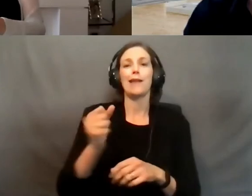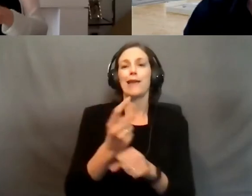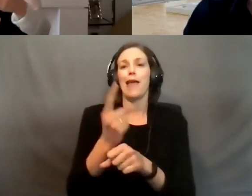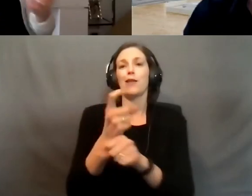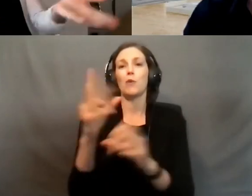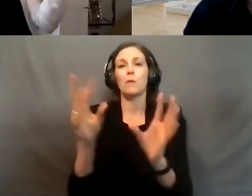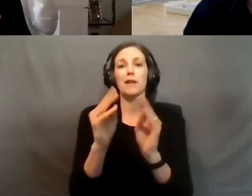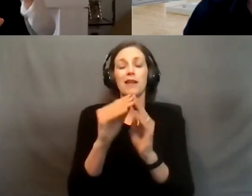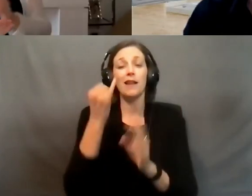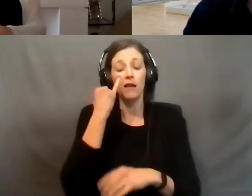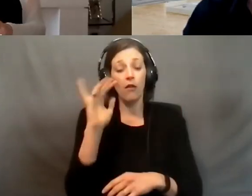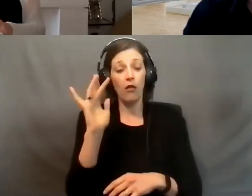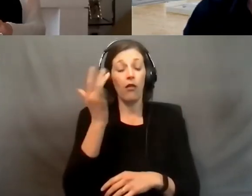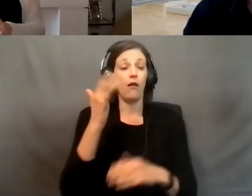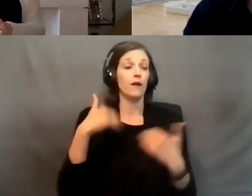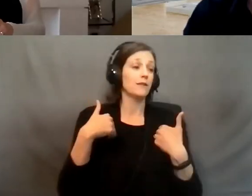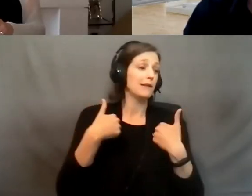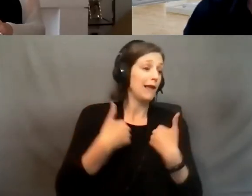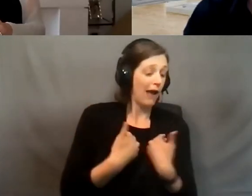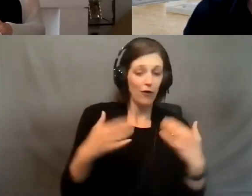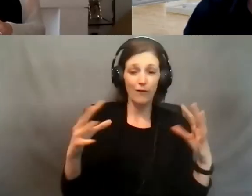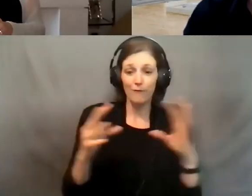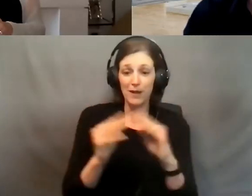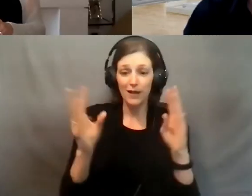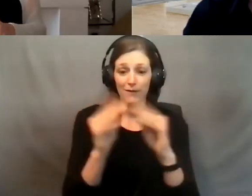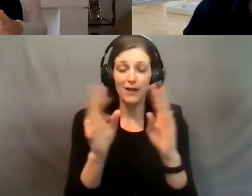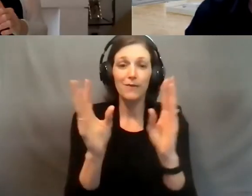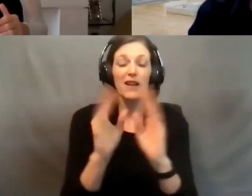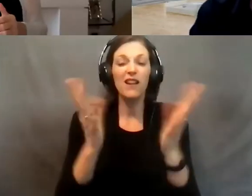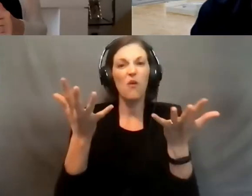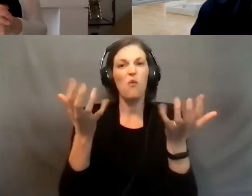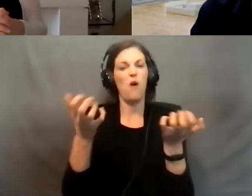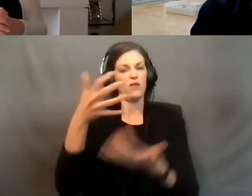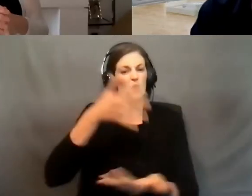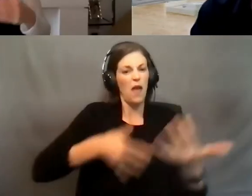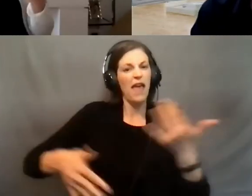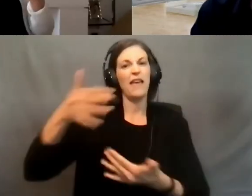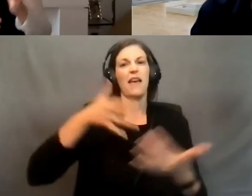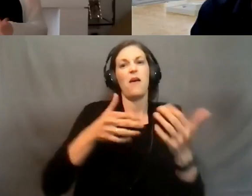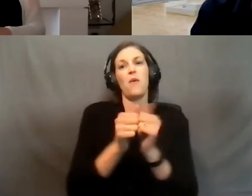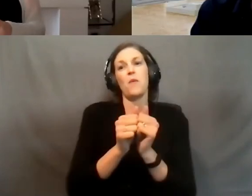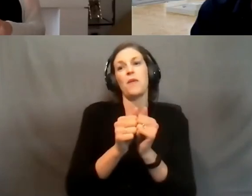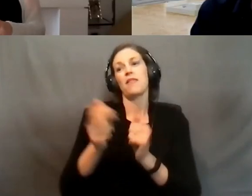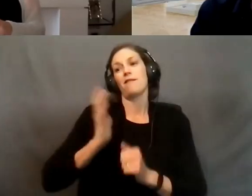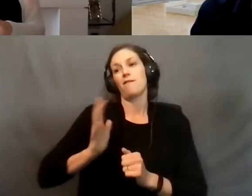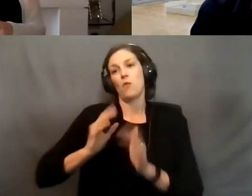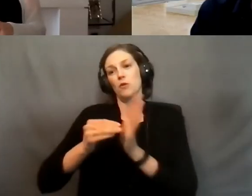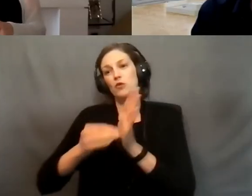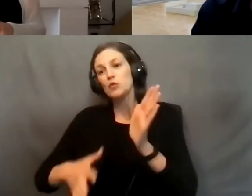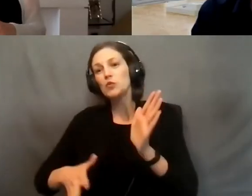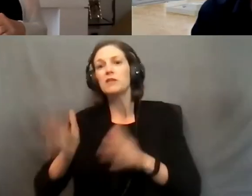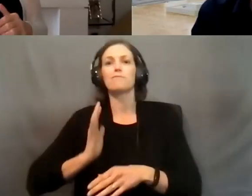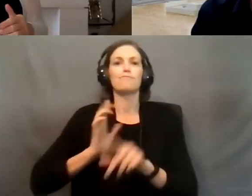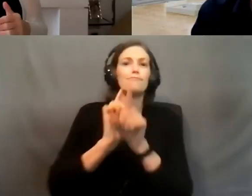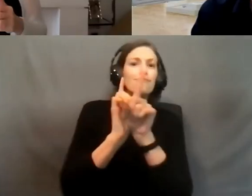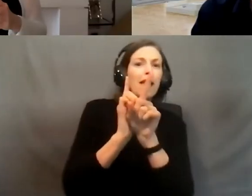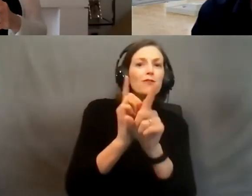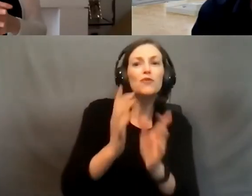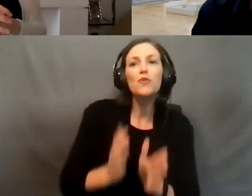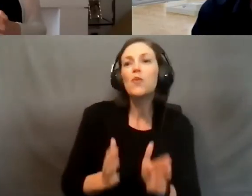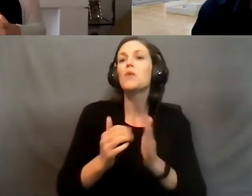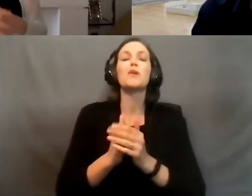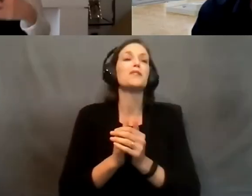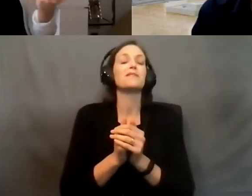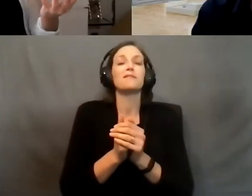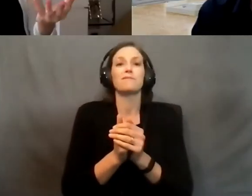fatigue and just want to hang out with former students, prior mentors, persons